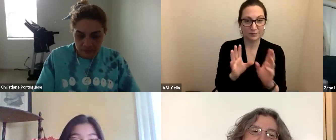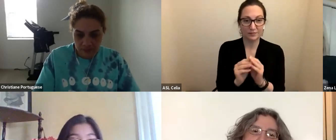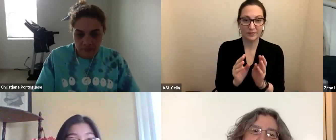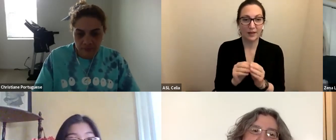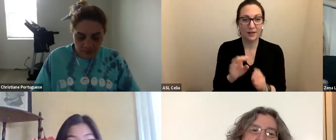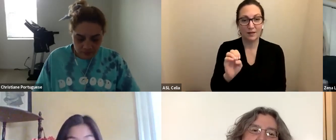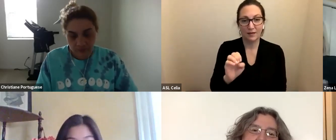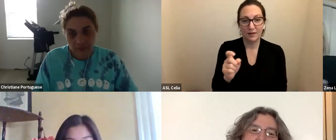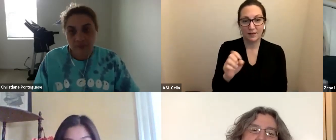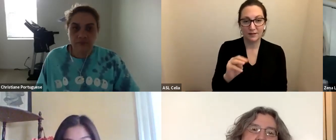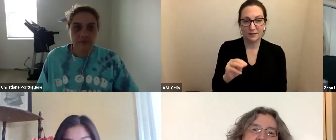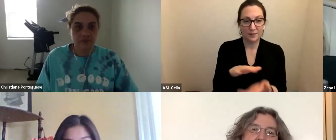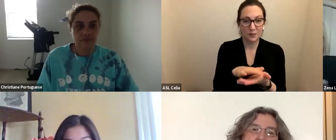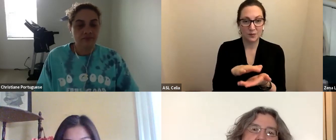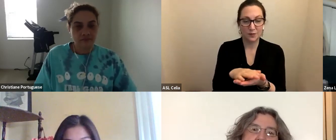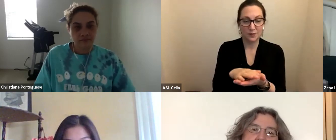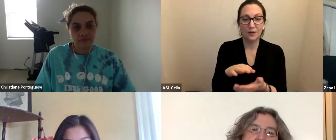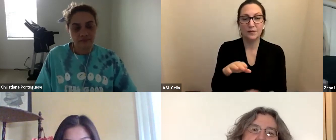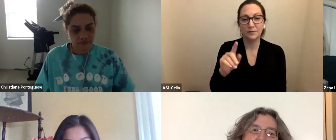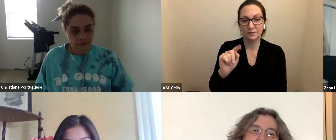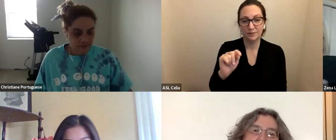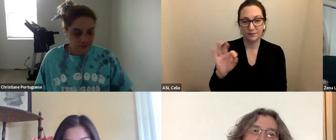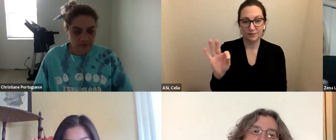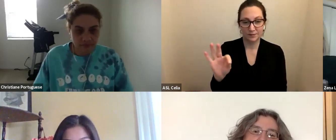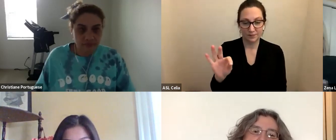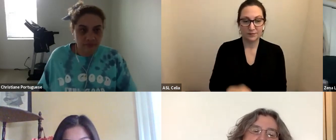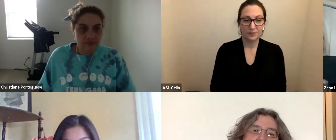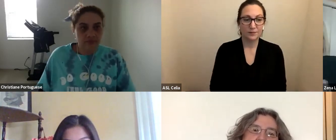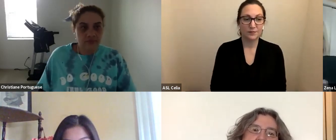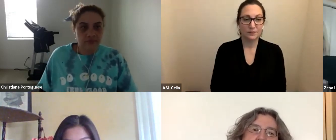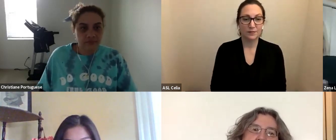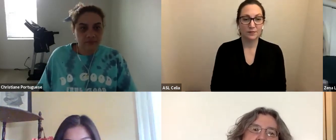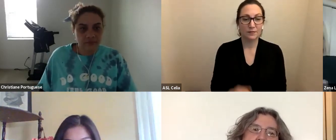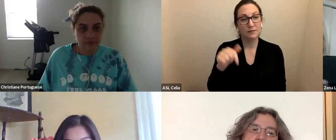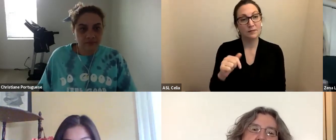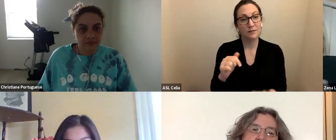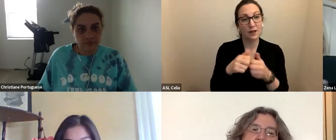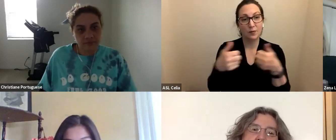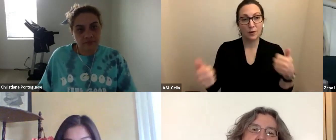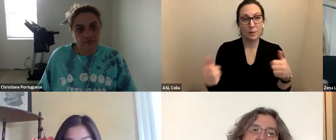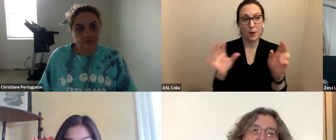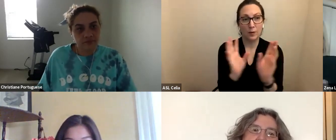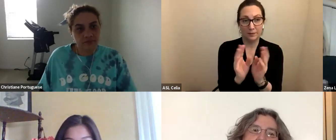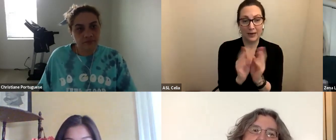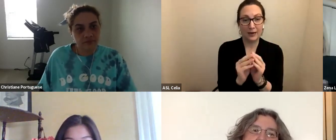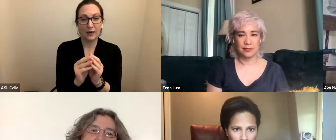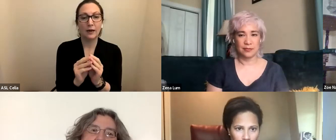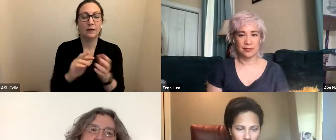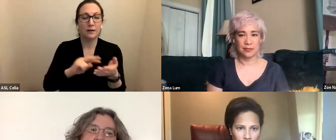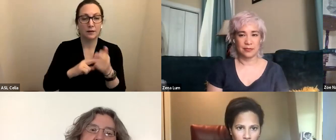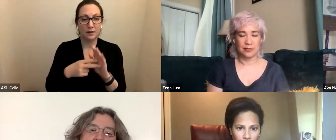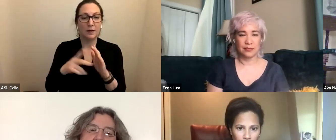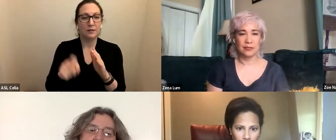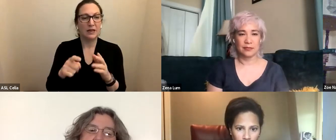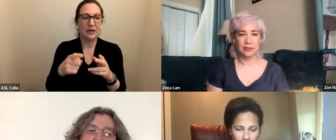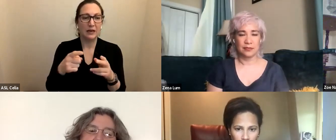Exam Schools Admissions Task Force. Because this is a remote session, I will ask Ms.